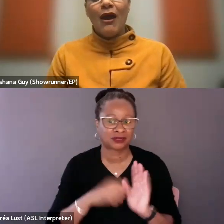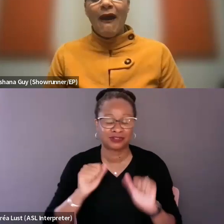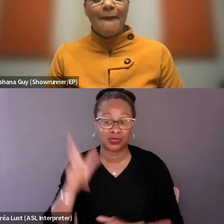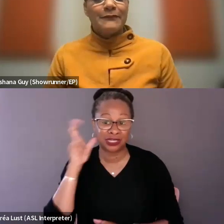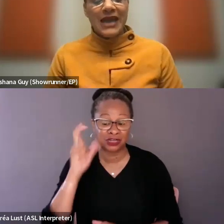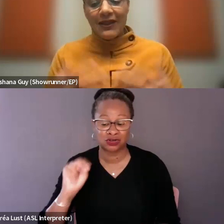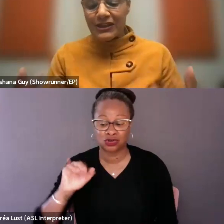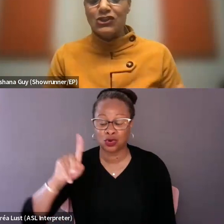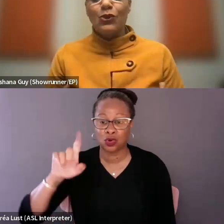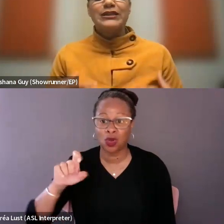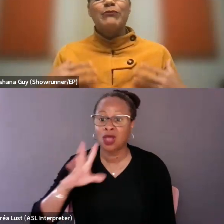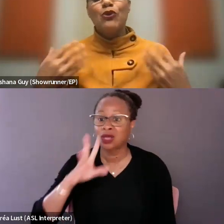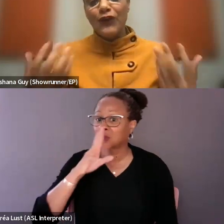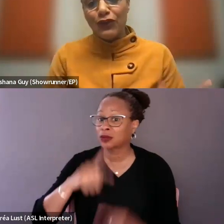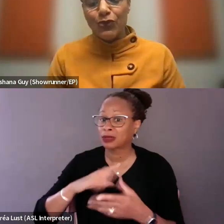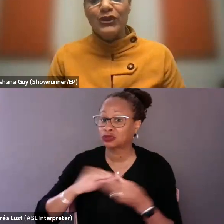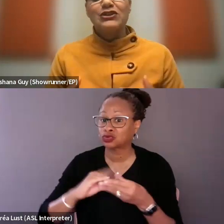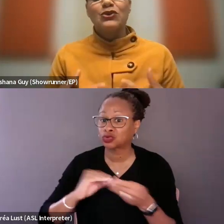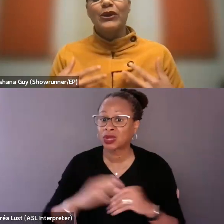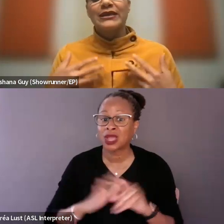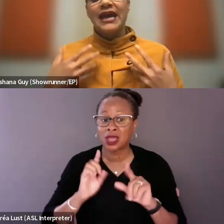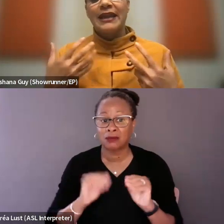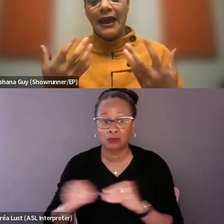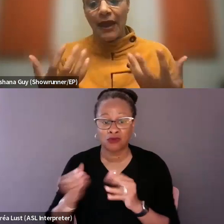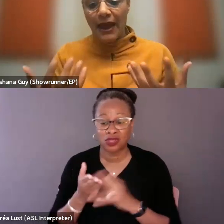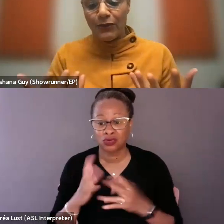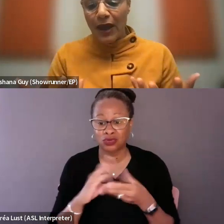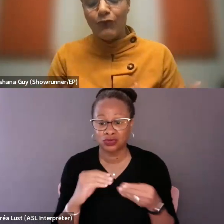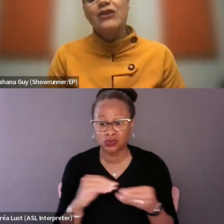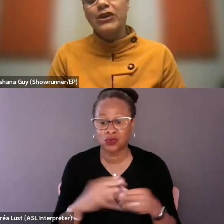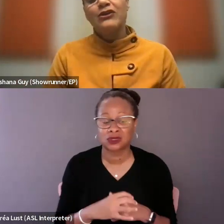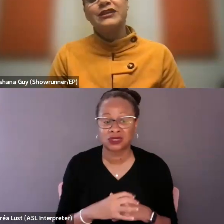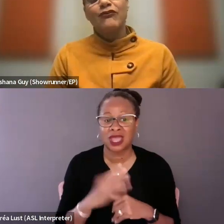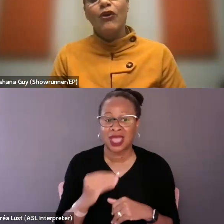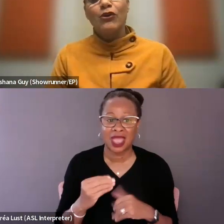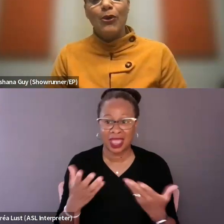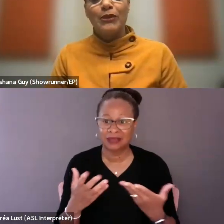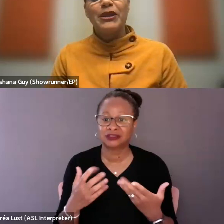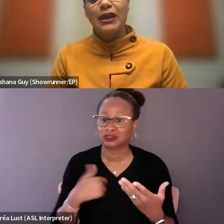Nicole telling these stories and moving through these stories and rendering